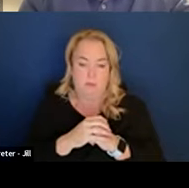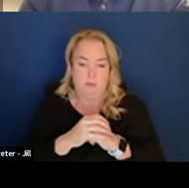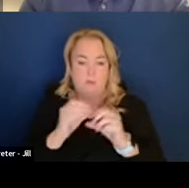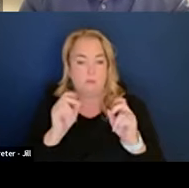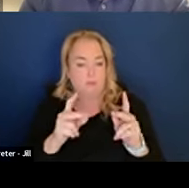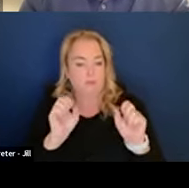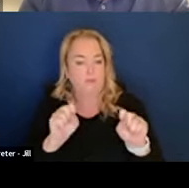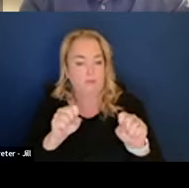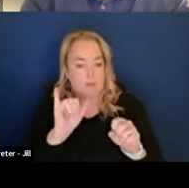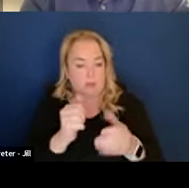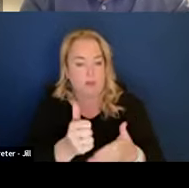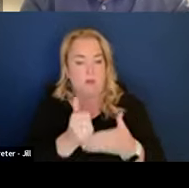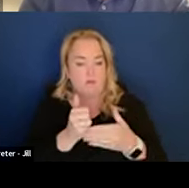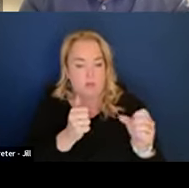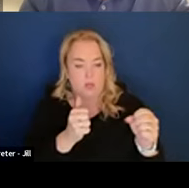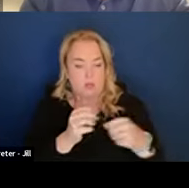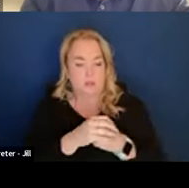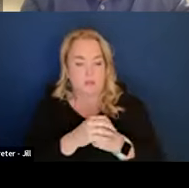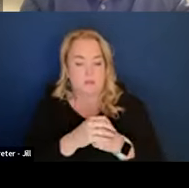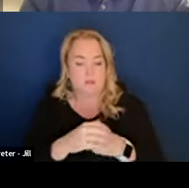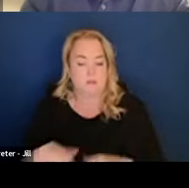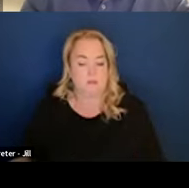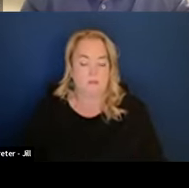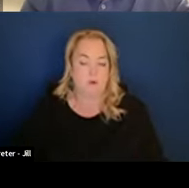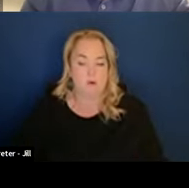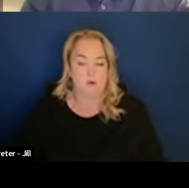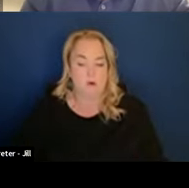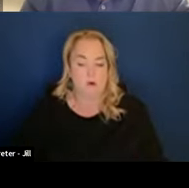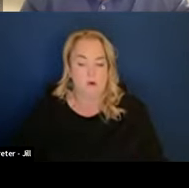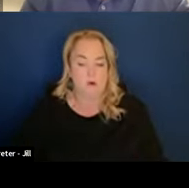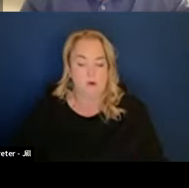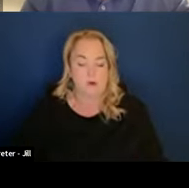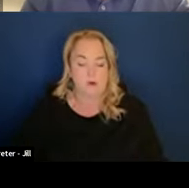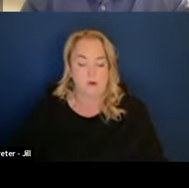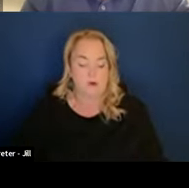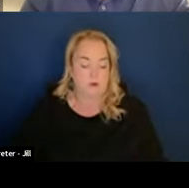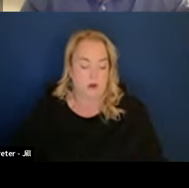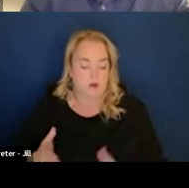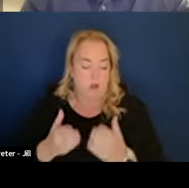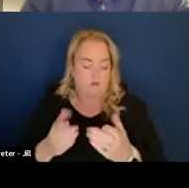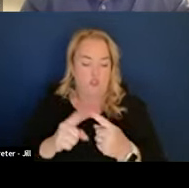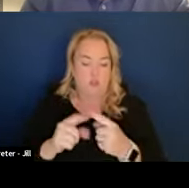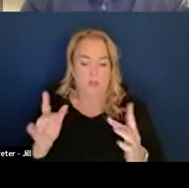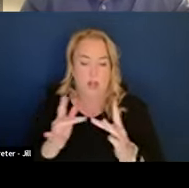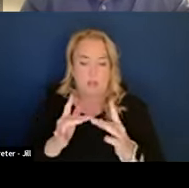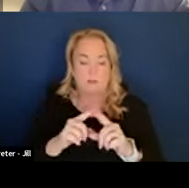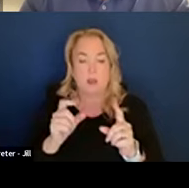Great, that's helpful. I appreciate you reaching out to some of your members and then offering to connect. Any,